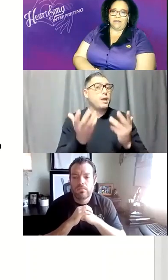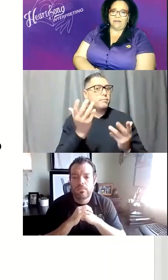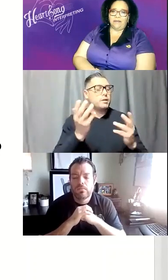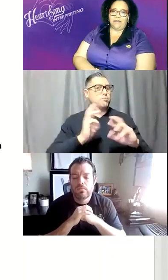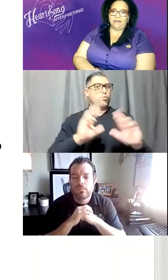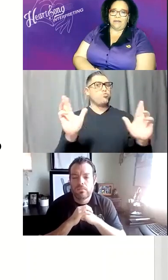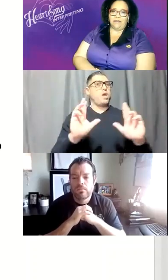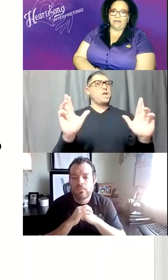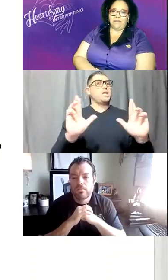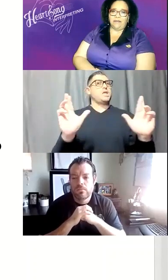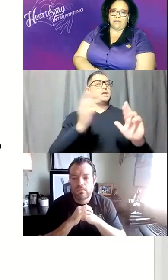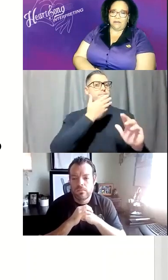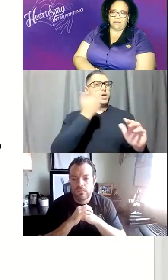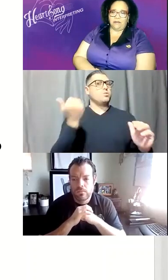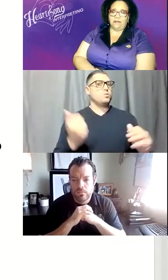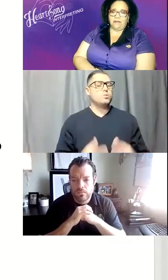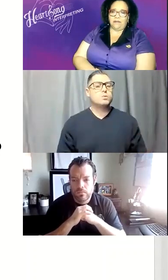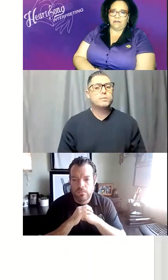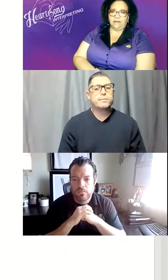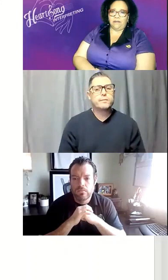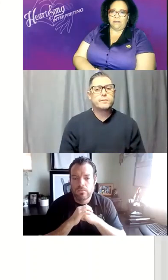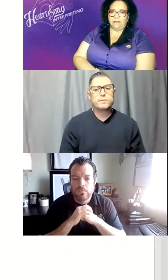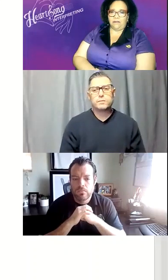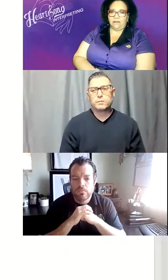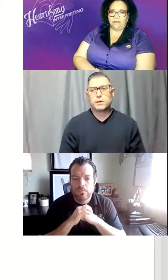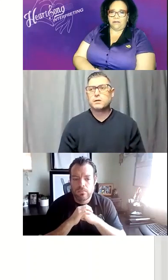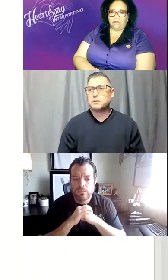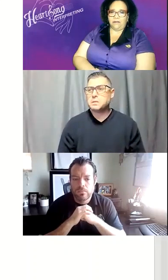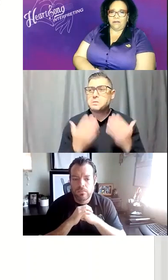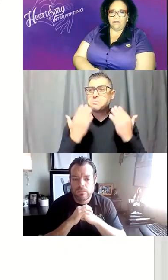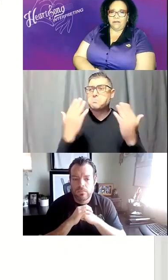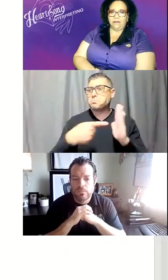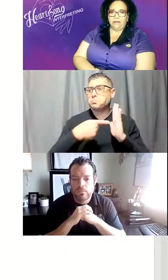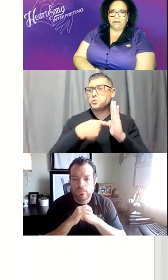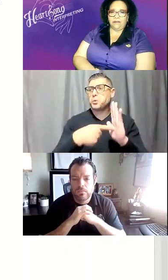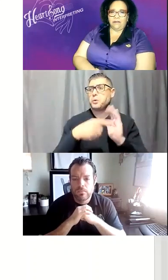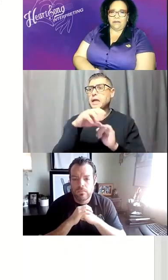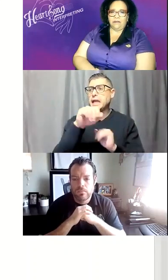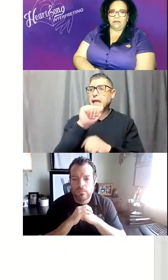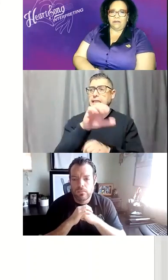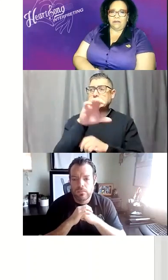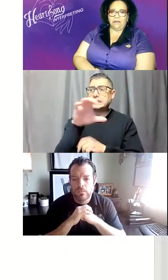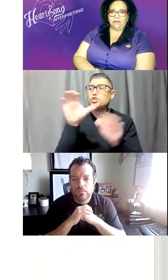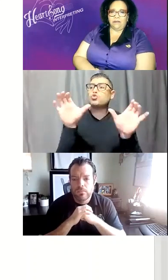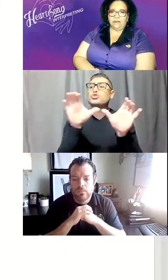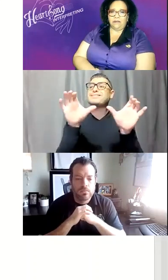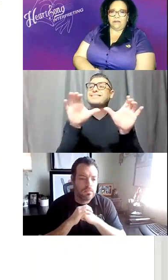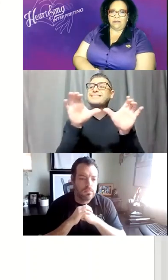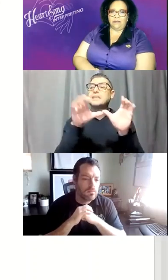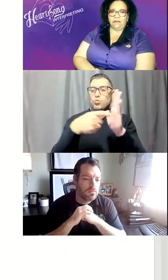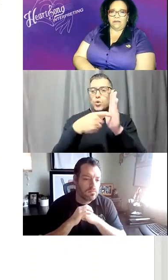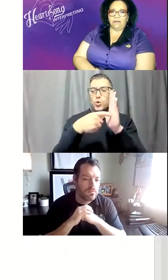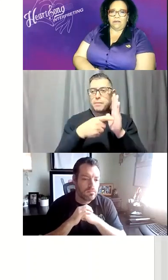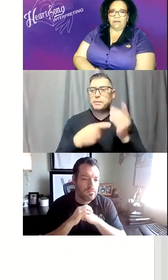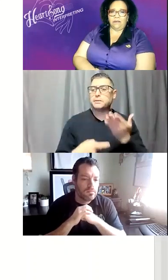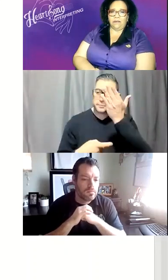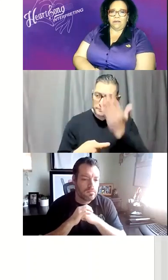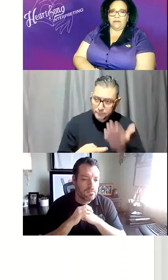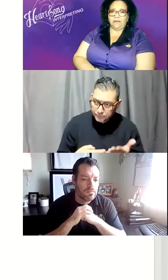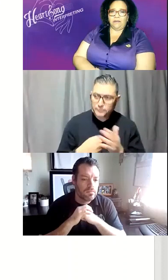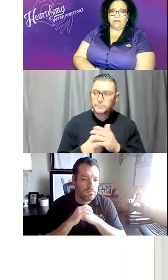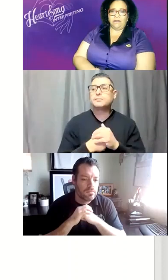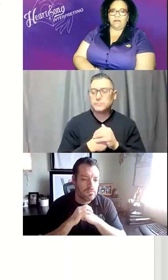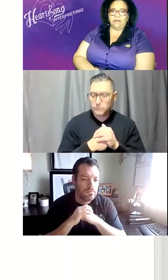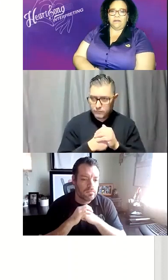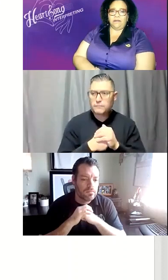for them. For the next minute, I'm just going to go ahead and show you the SCC certificate requirements. These certificate requirements have